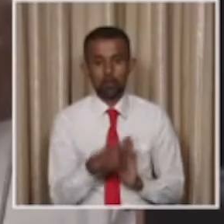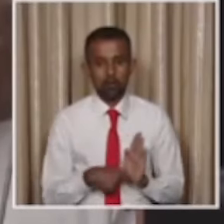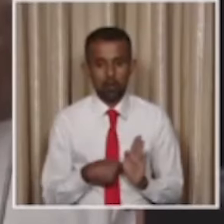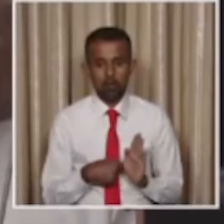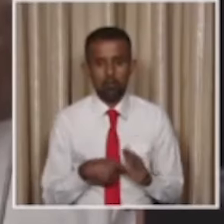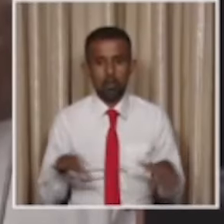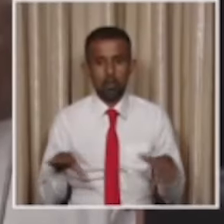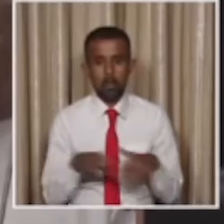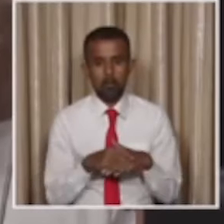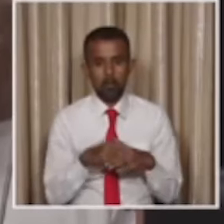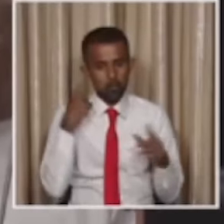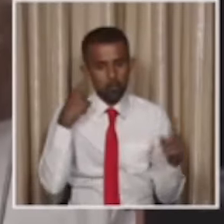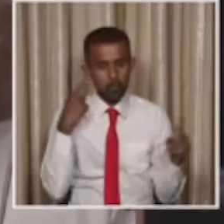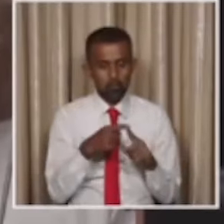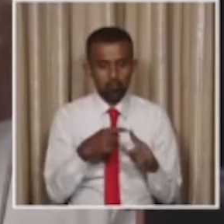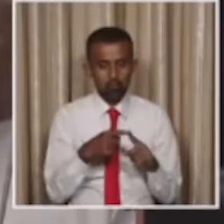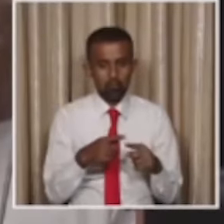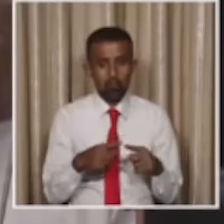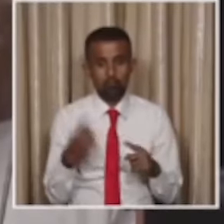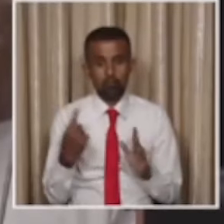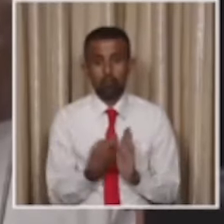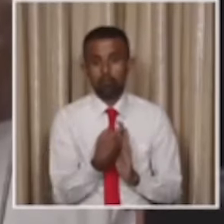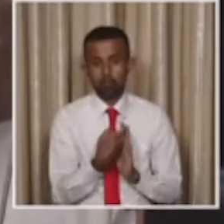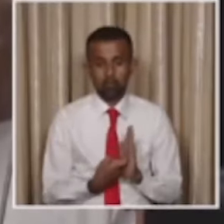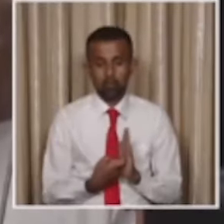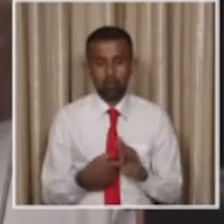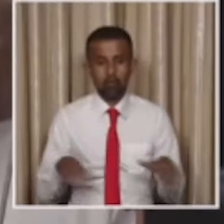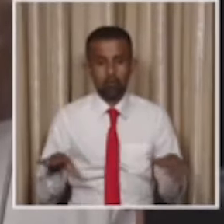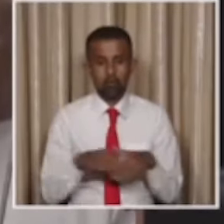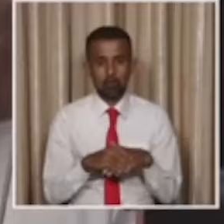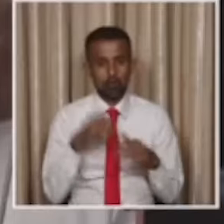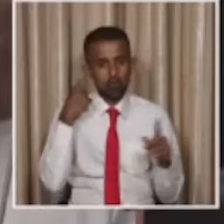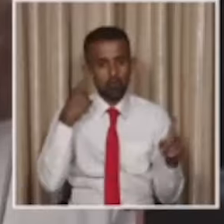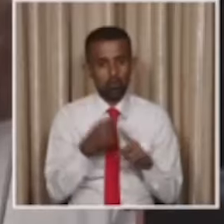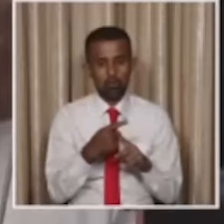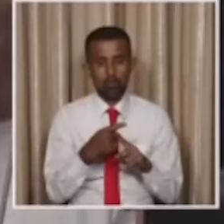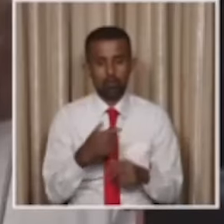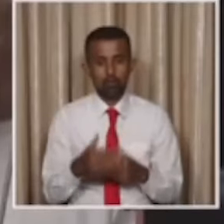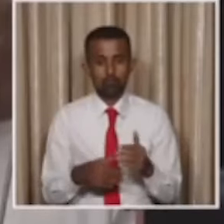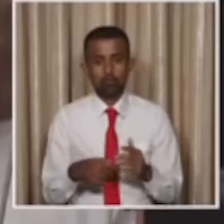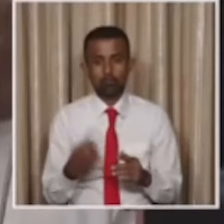So if you have a judgment which says it's not, then what do you do? It is not like a normal judgment.